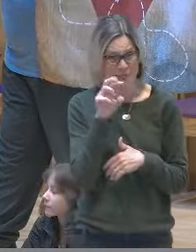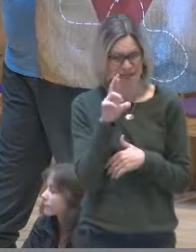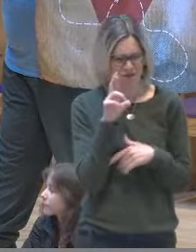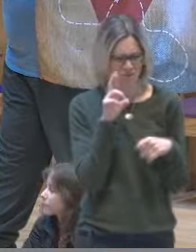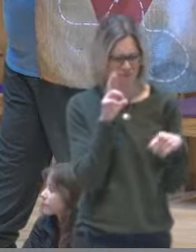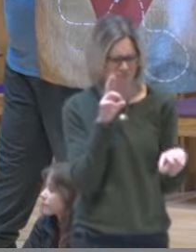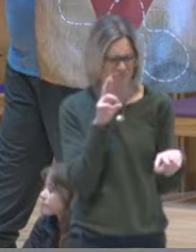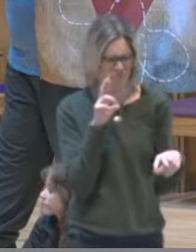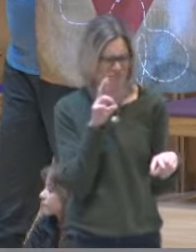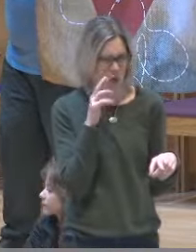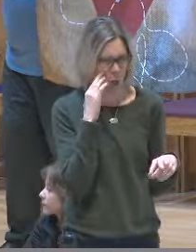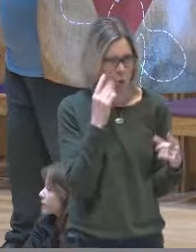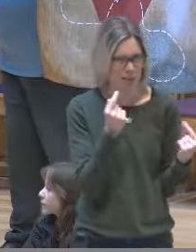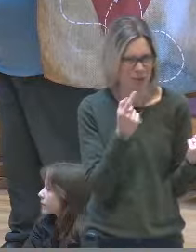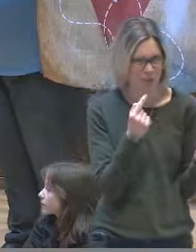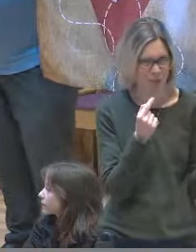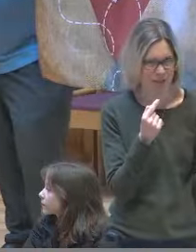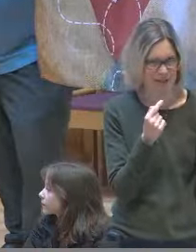Asher, okay, go ahead.